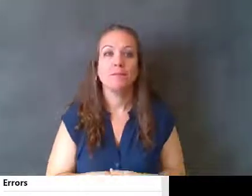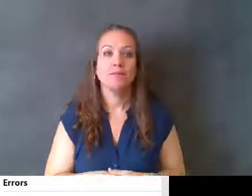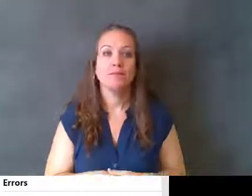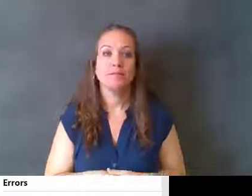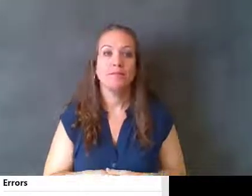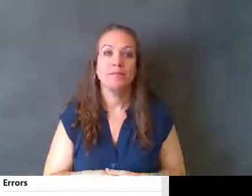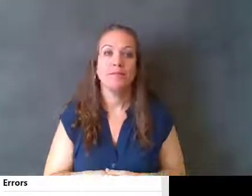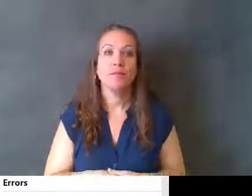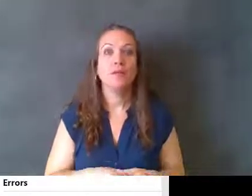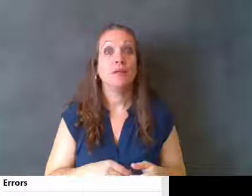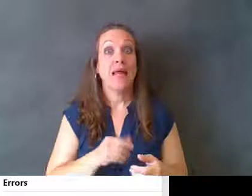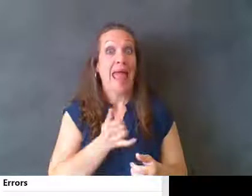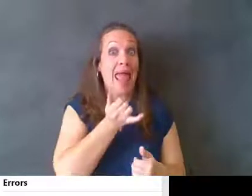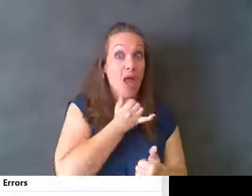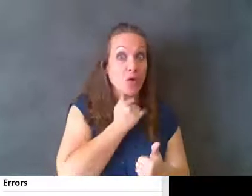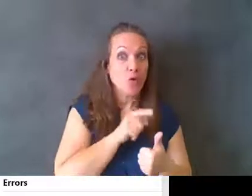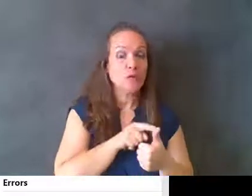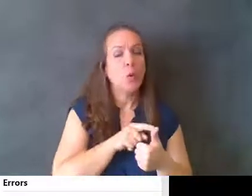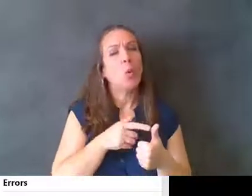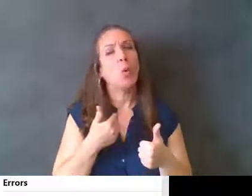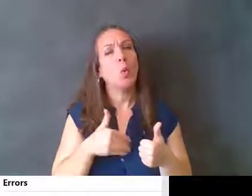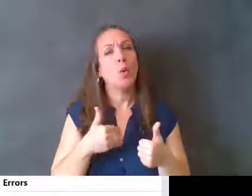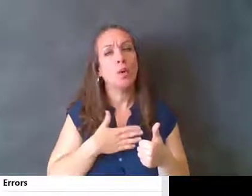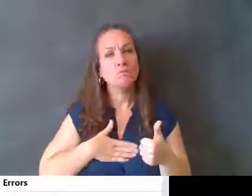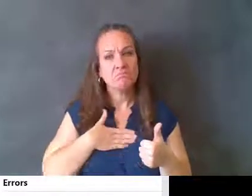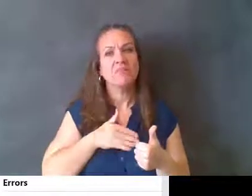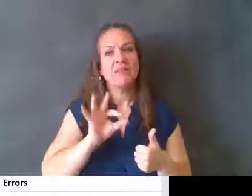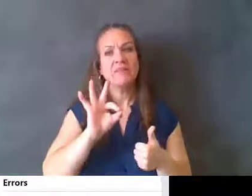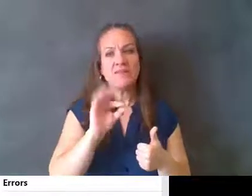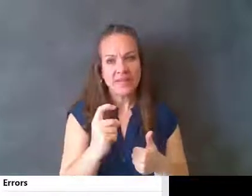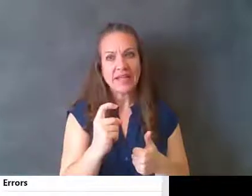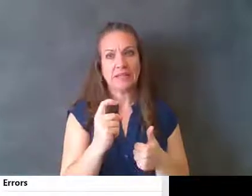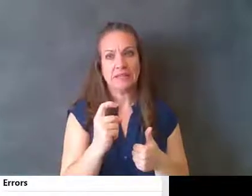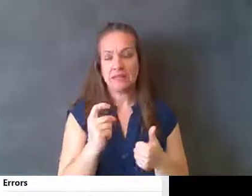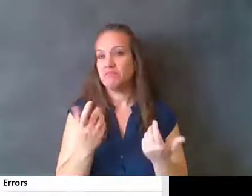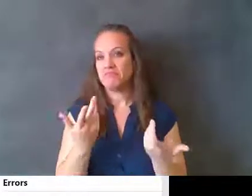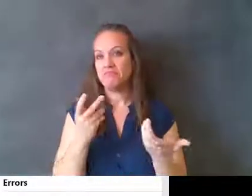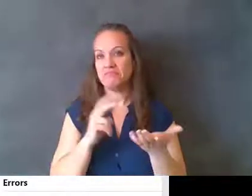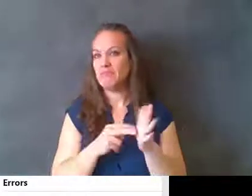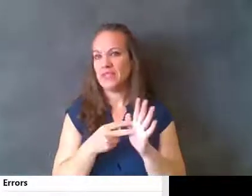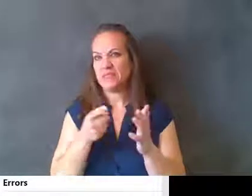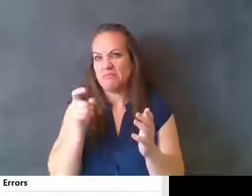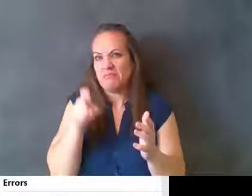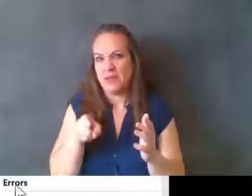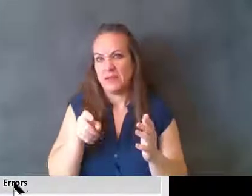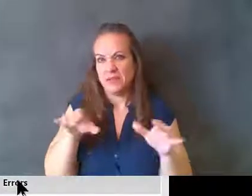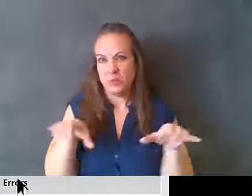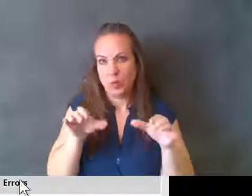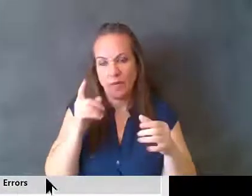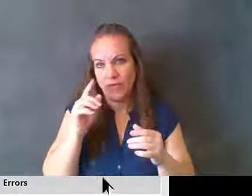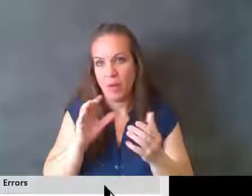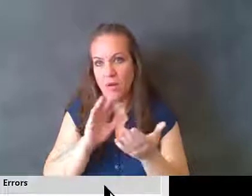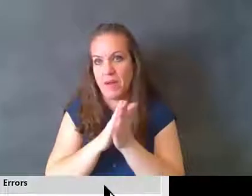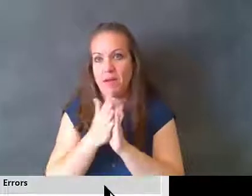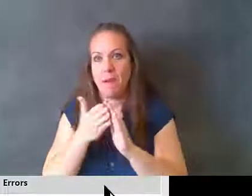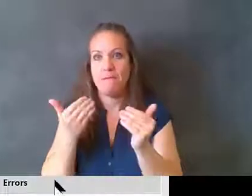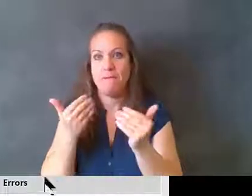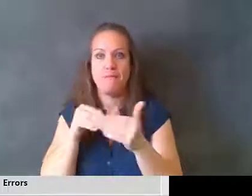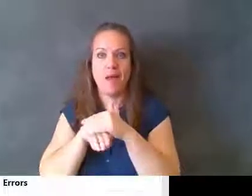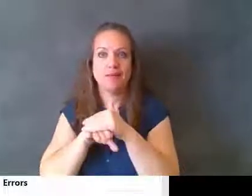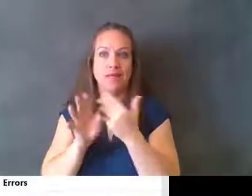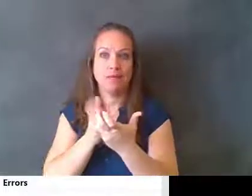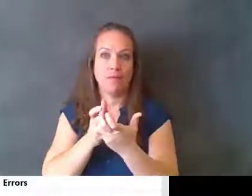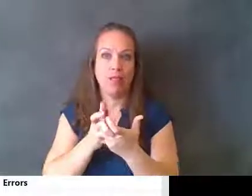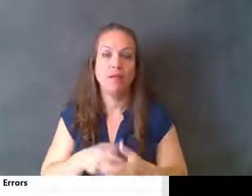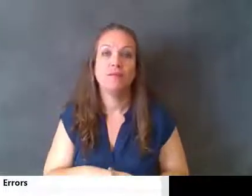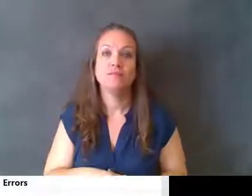you fix all of your errors in order for your document to be accessible. And you'll see here on my accessibility checker,